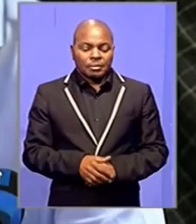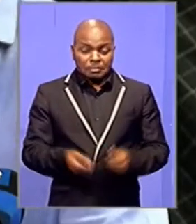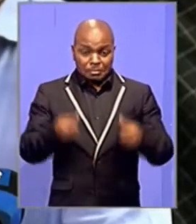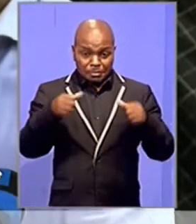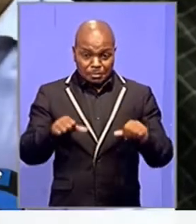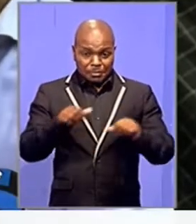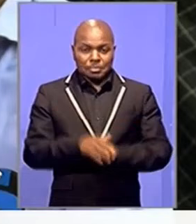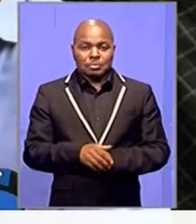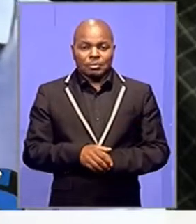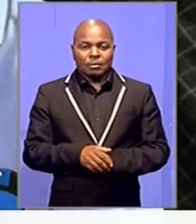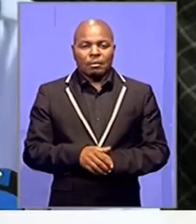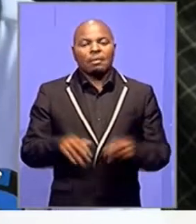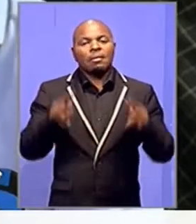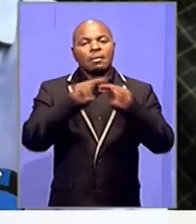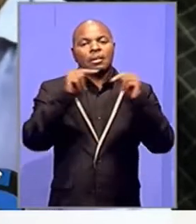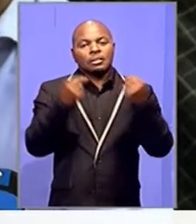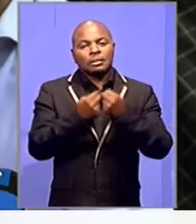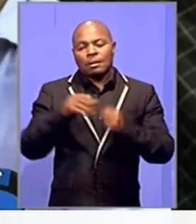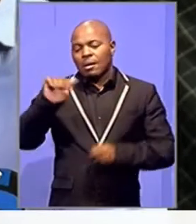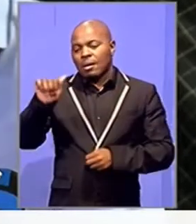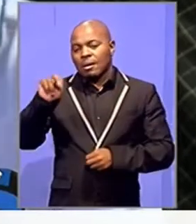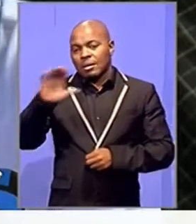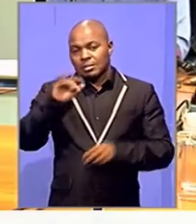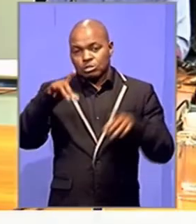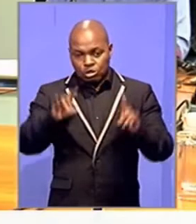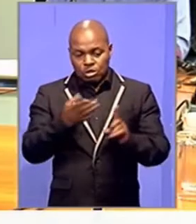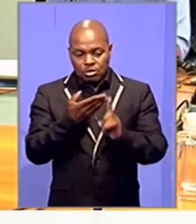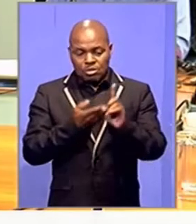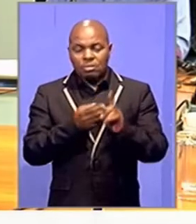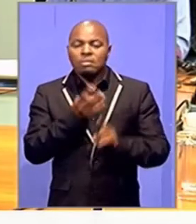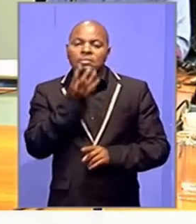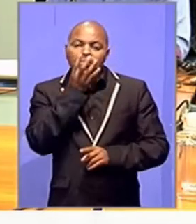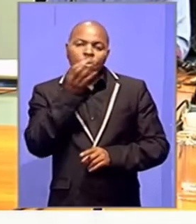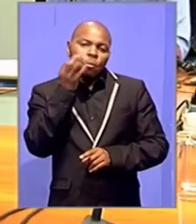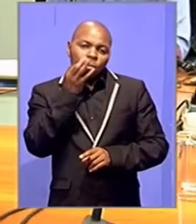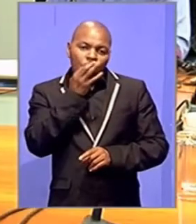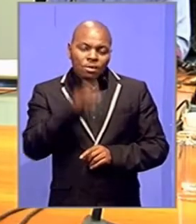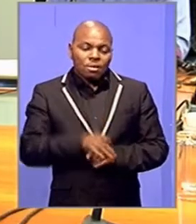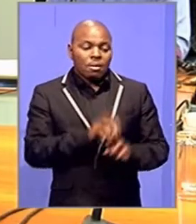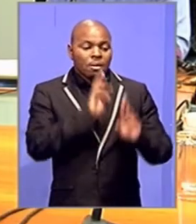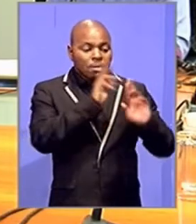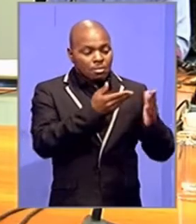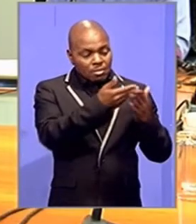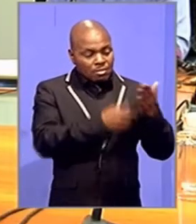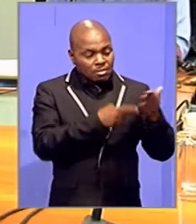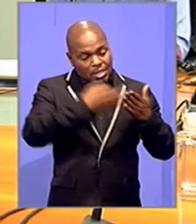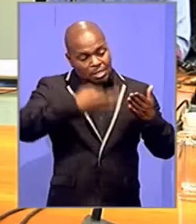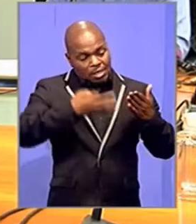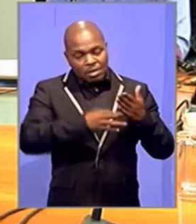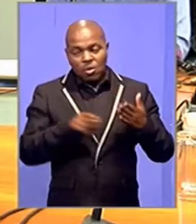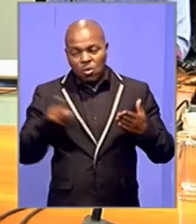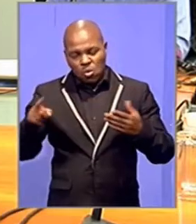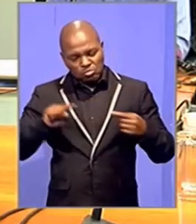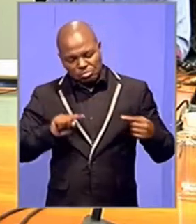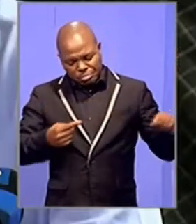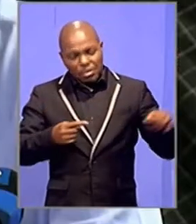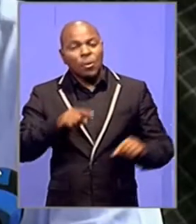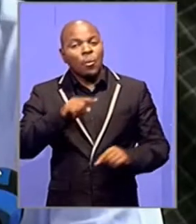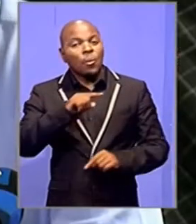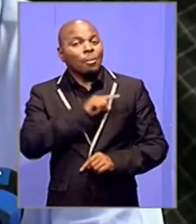jwalo, modulasetulo wa naha wa ANC Gwede Mantashe o re o tla ipiletsa kgahlano le raporoto ena ya boraro ya komishene ka ha a